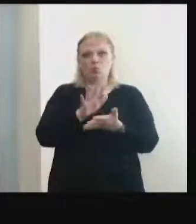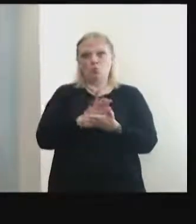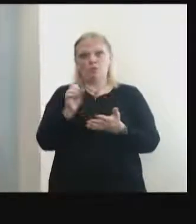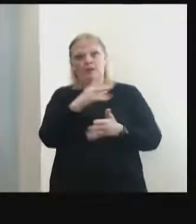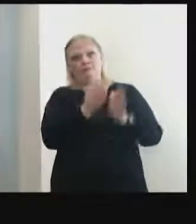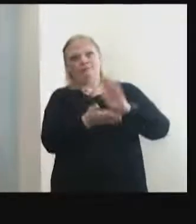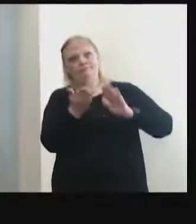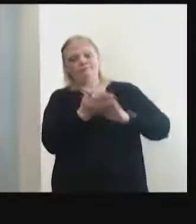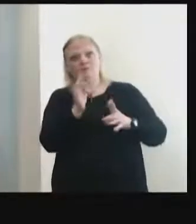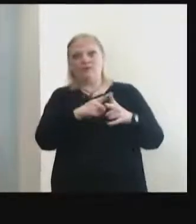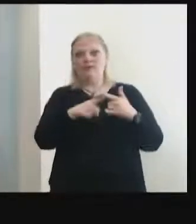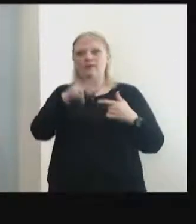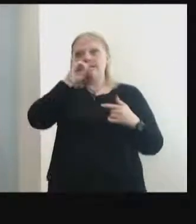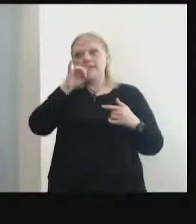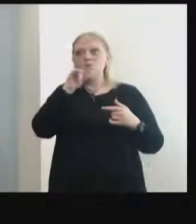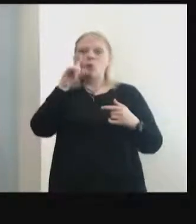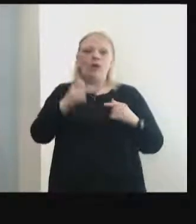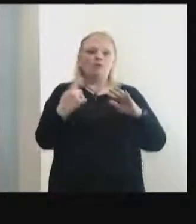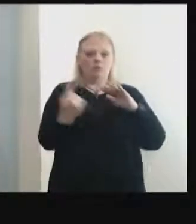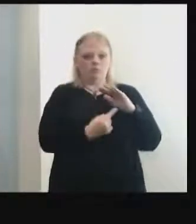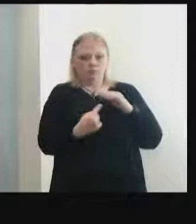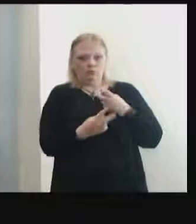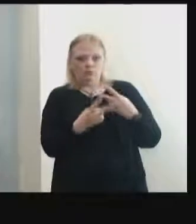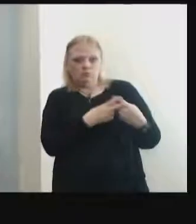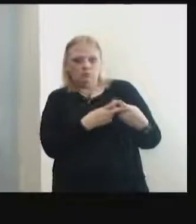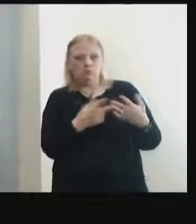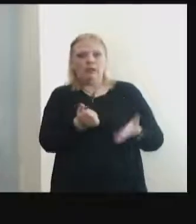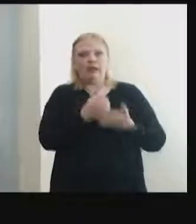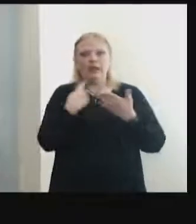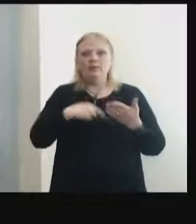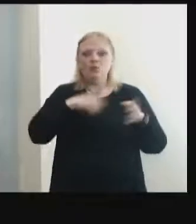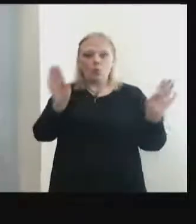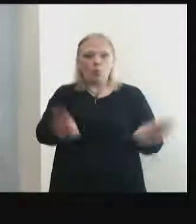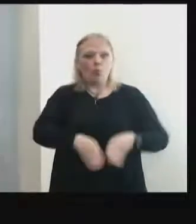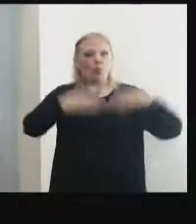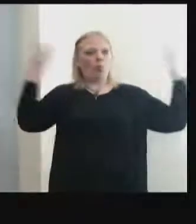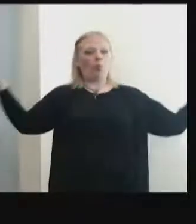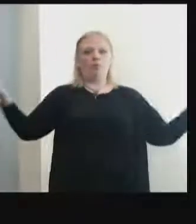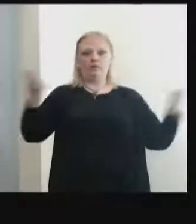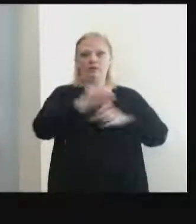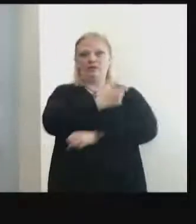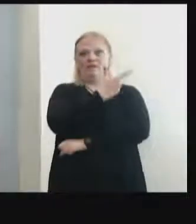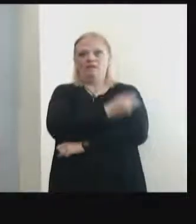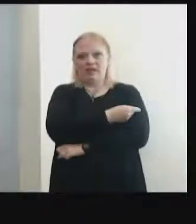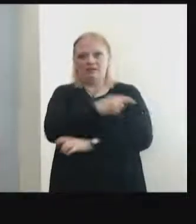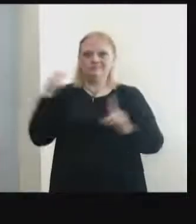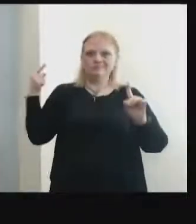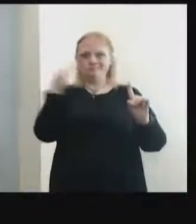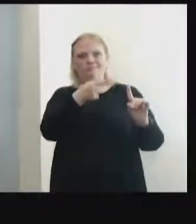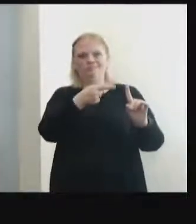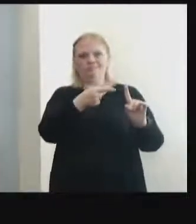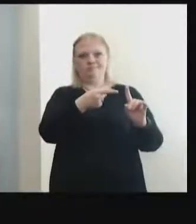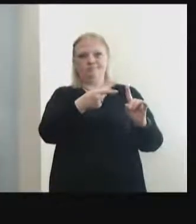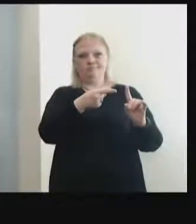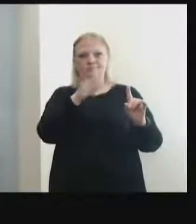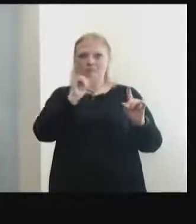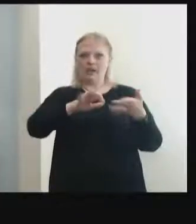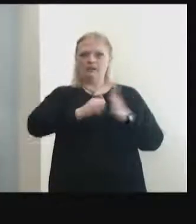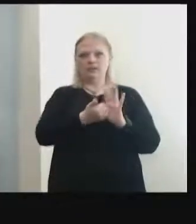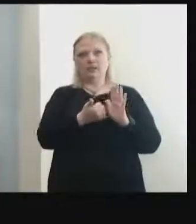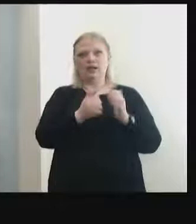where kids don't have to isolate and quarantine. You know, help us open up and get vaccinated. That is our ticket out of the